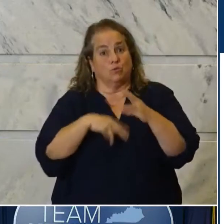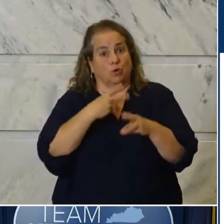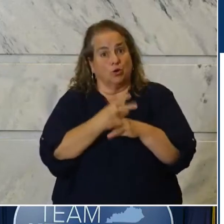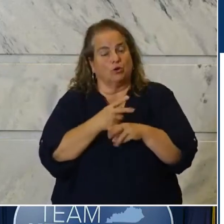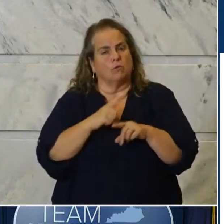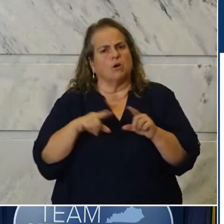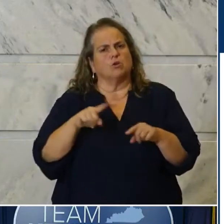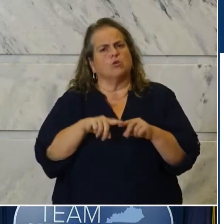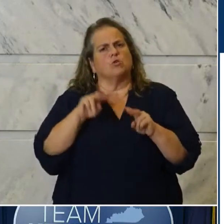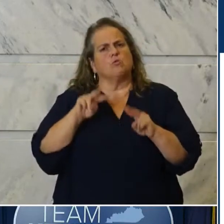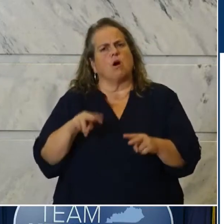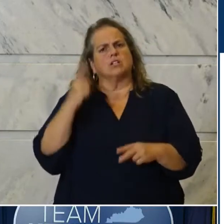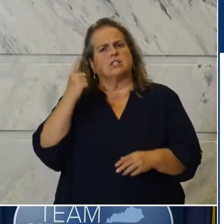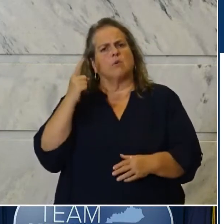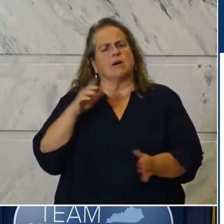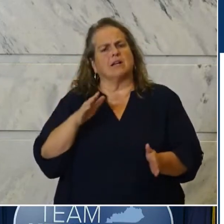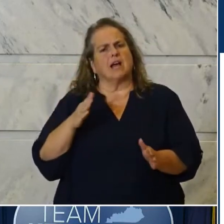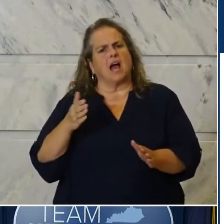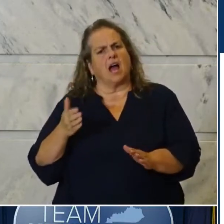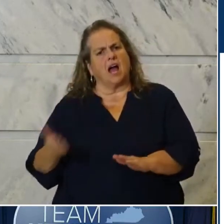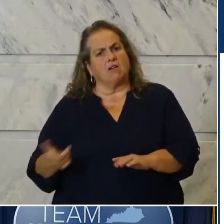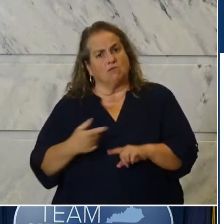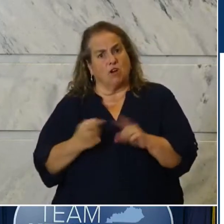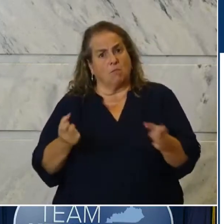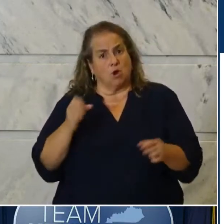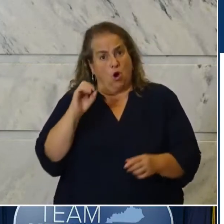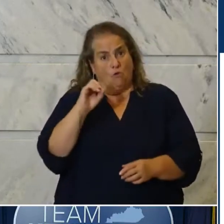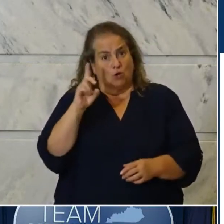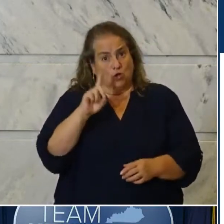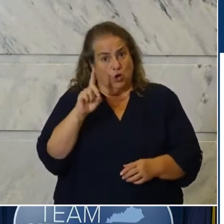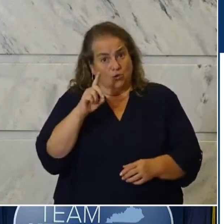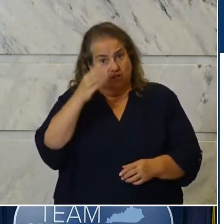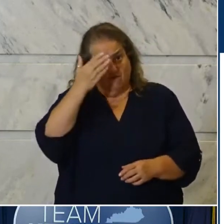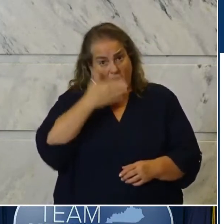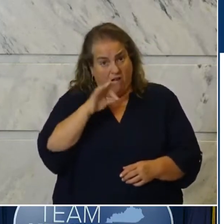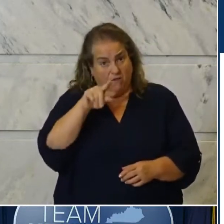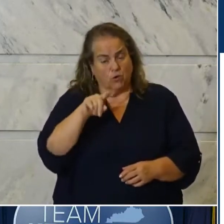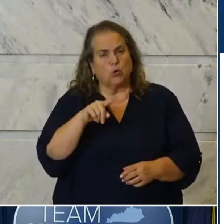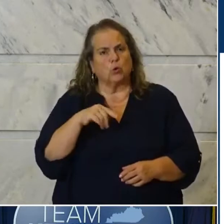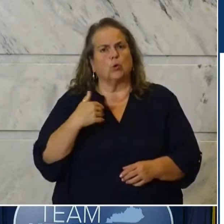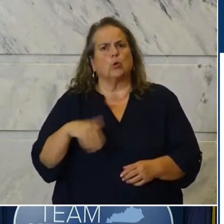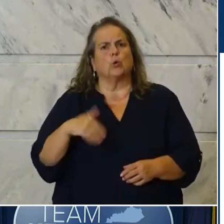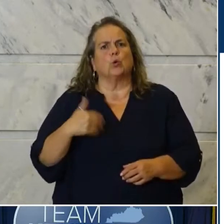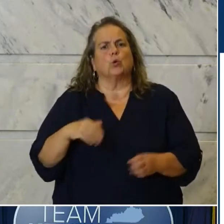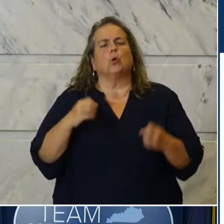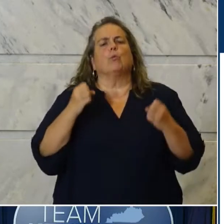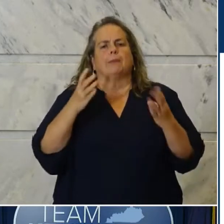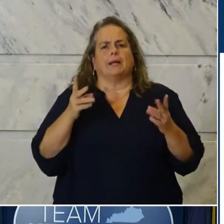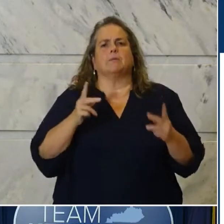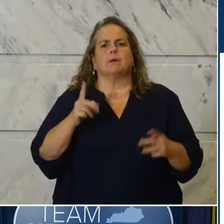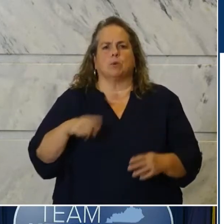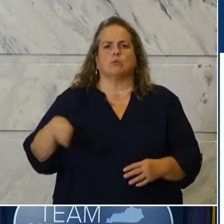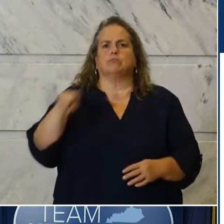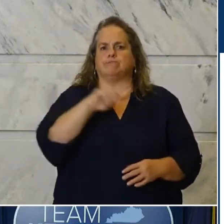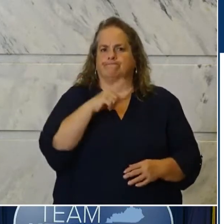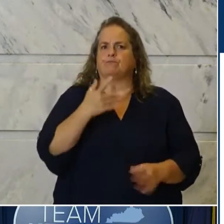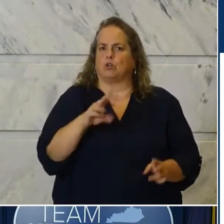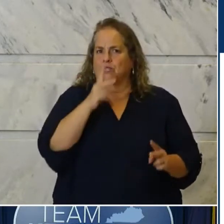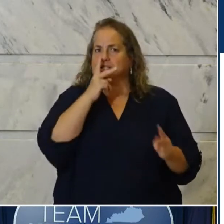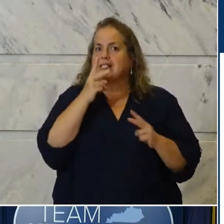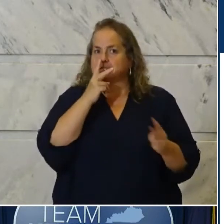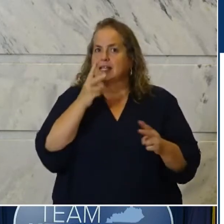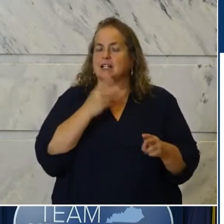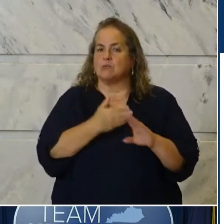watch somebody dying from an overdose in front of you is something that I know that far too many people out there have seen,